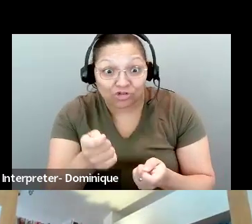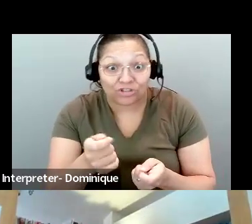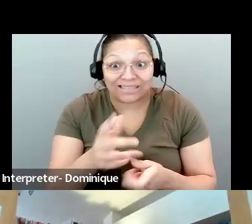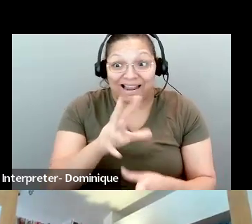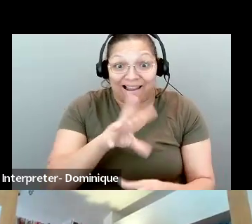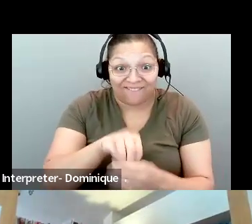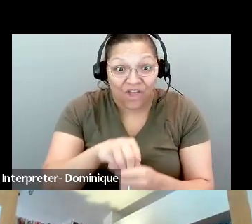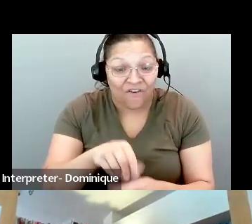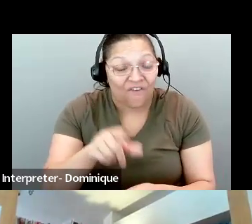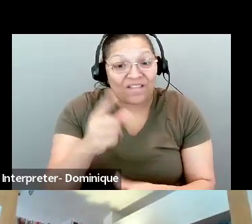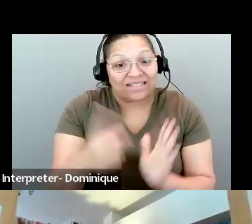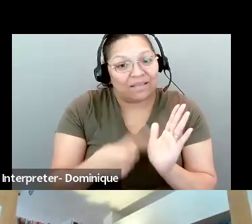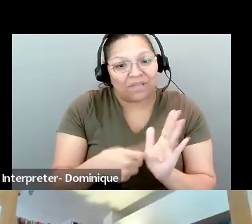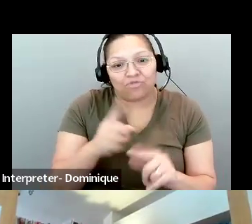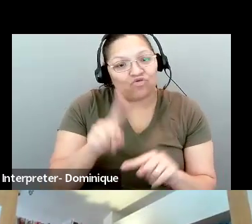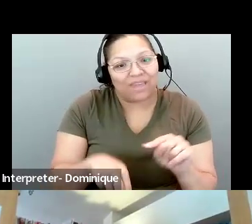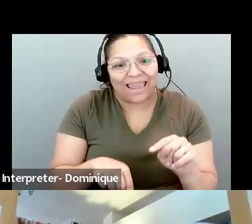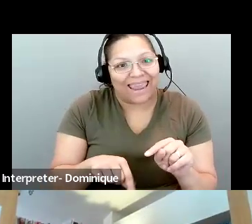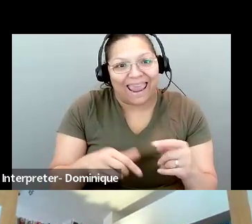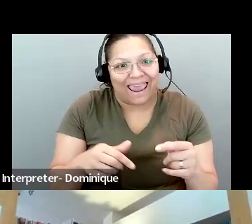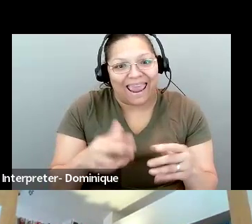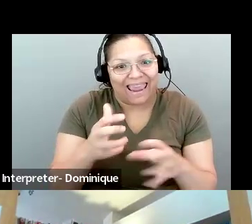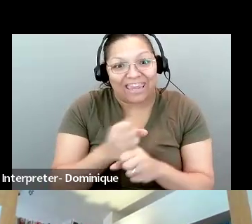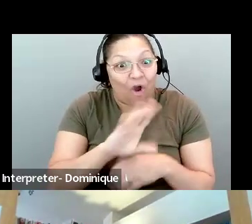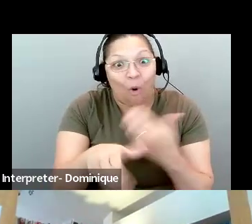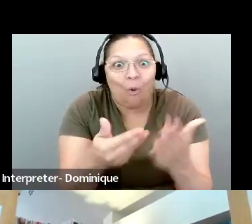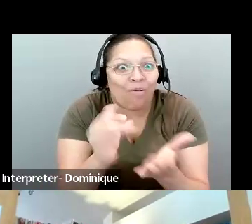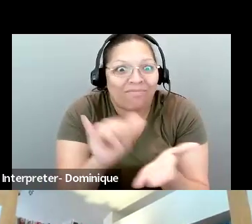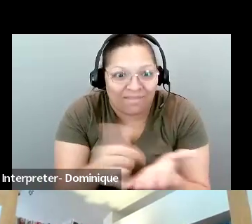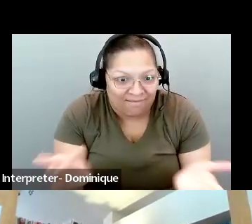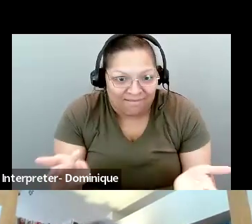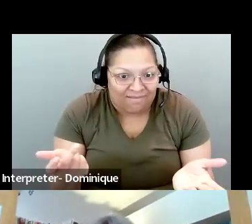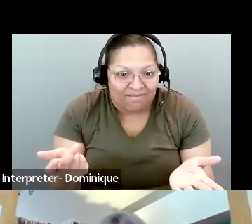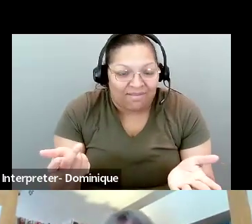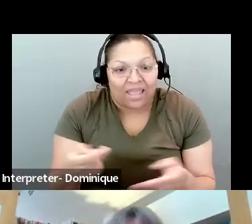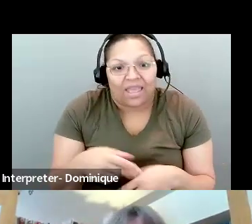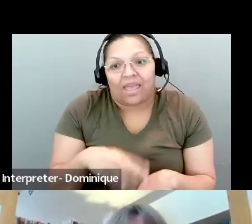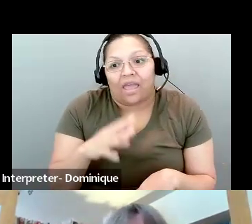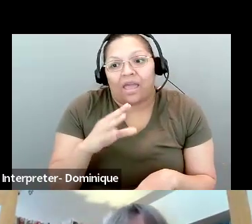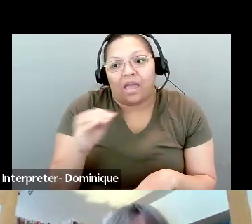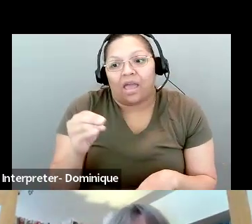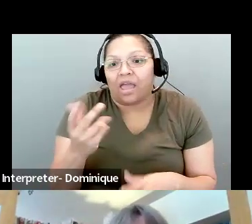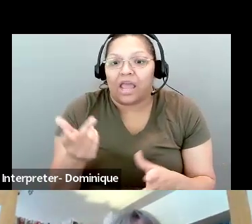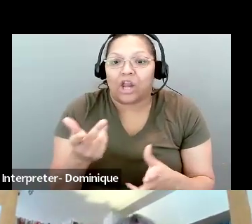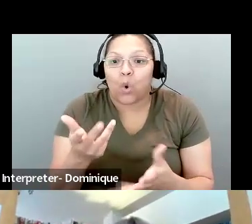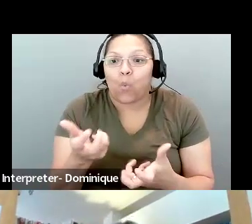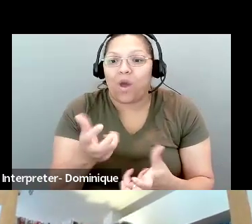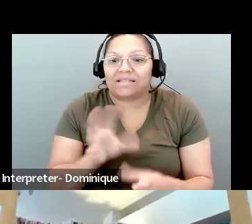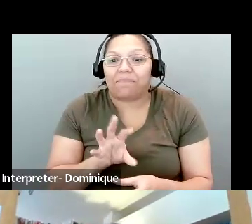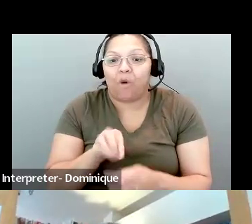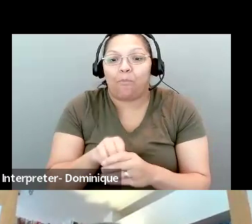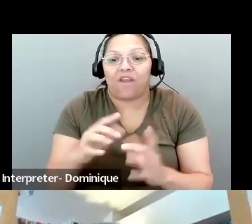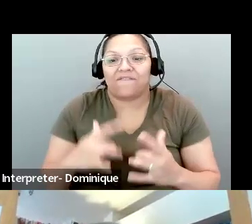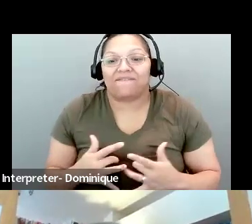that. Oh, and wanting to do and take part in events